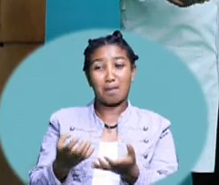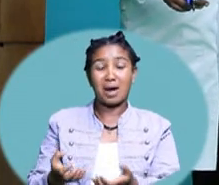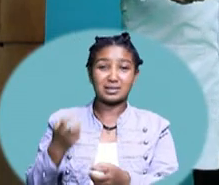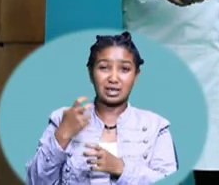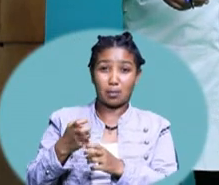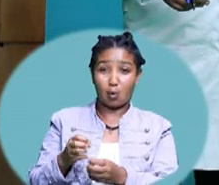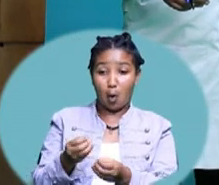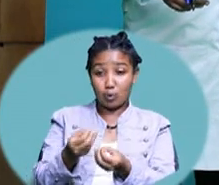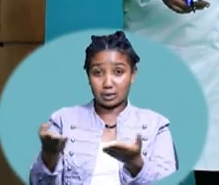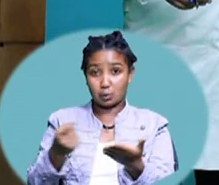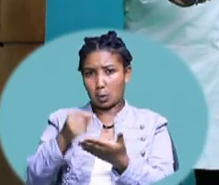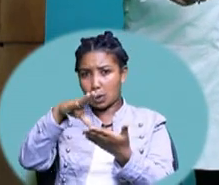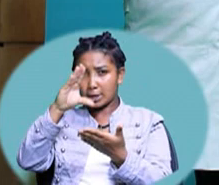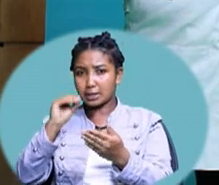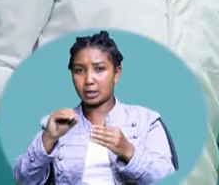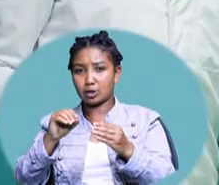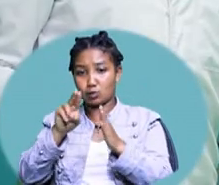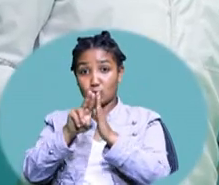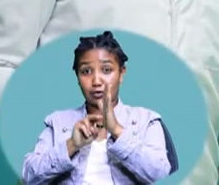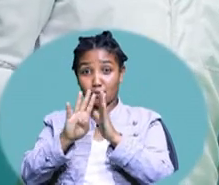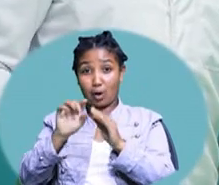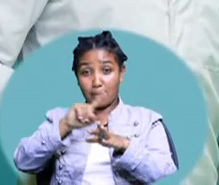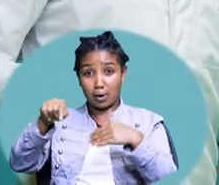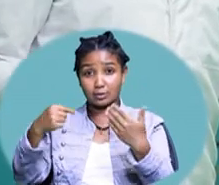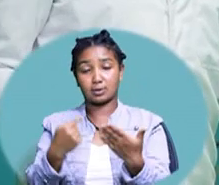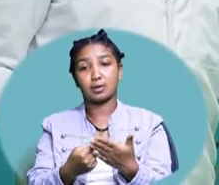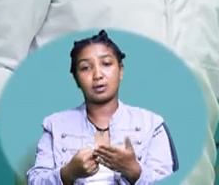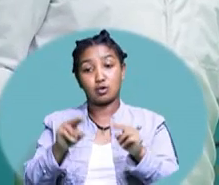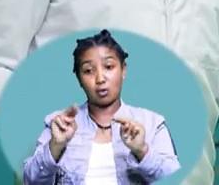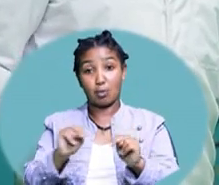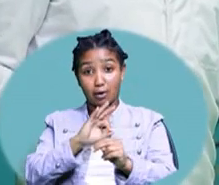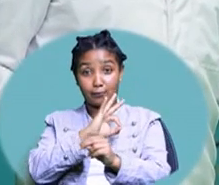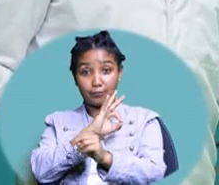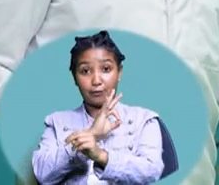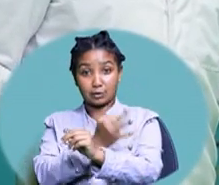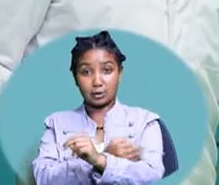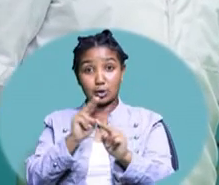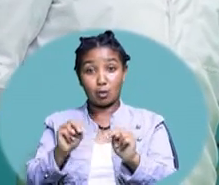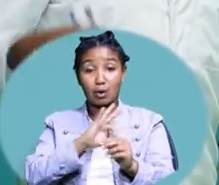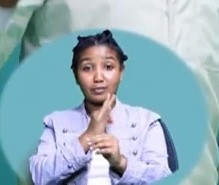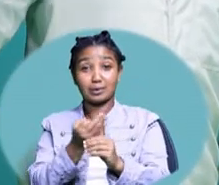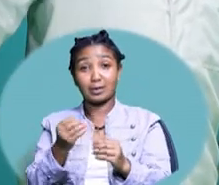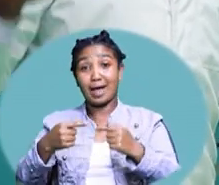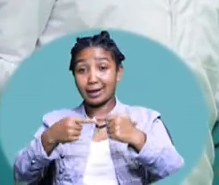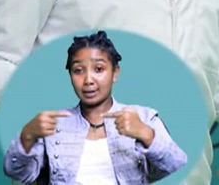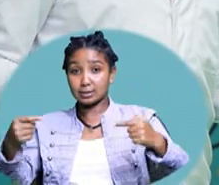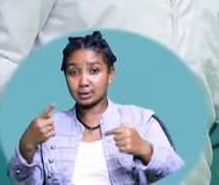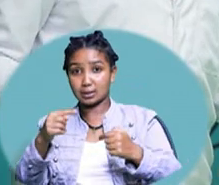object, you have already learned in Unit 4 about normal force. The normal force is the force